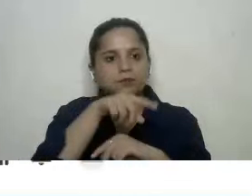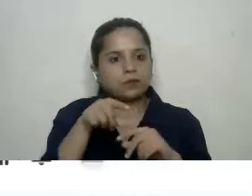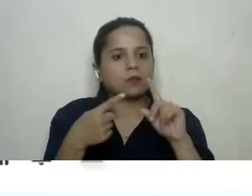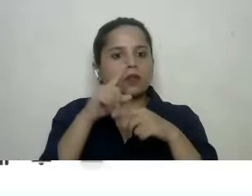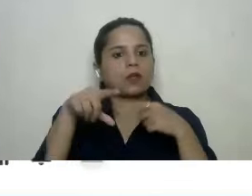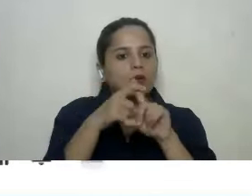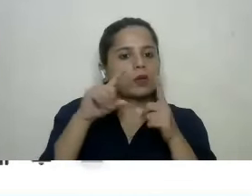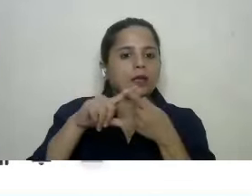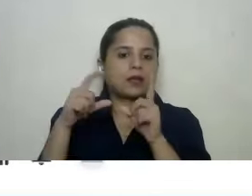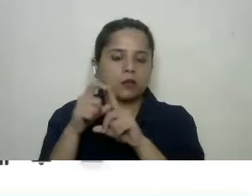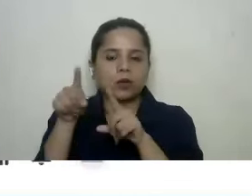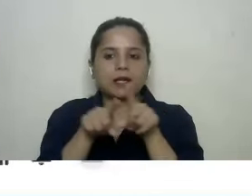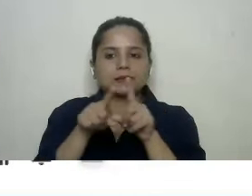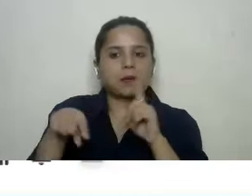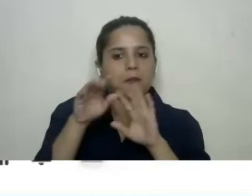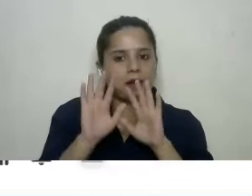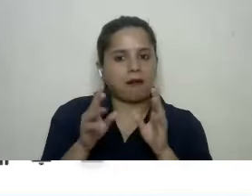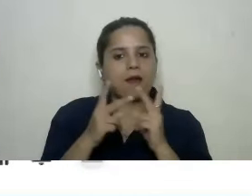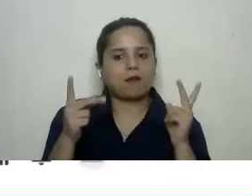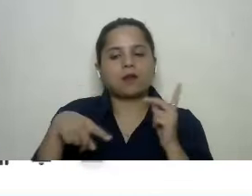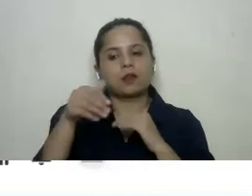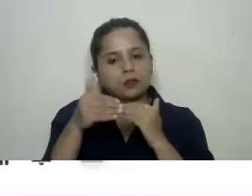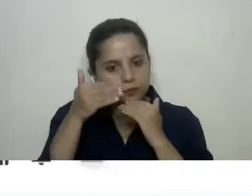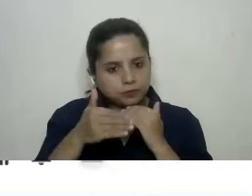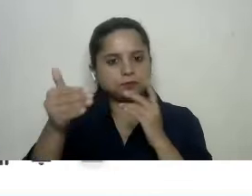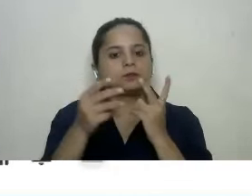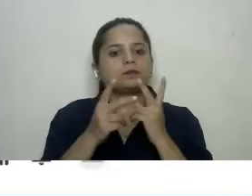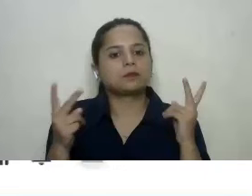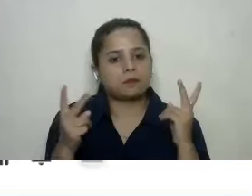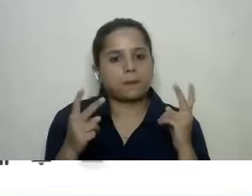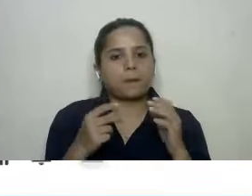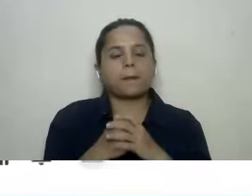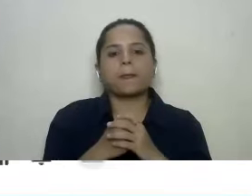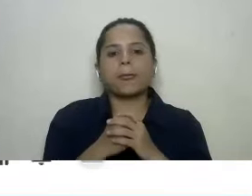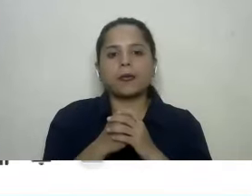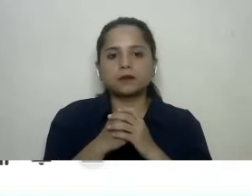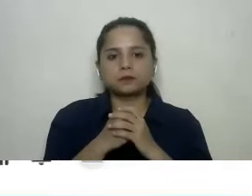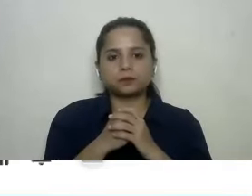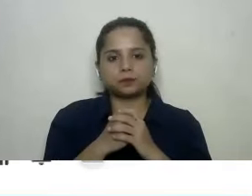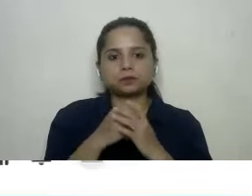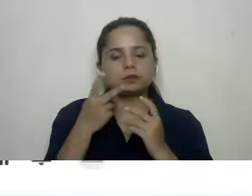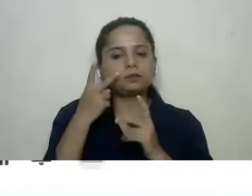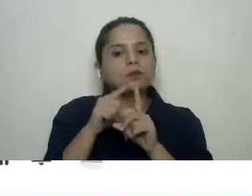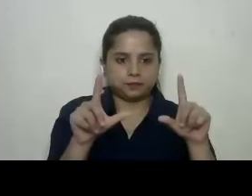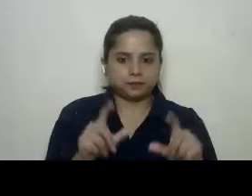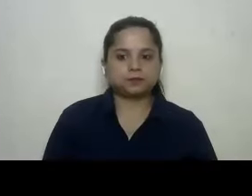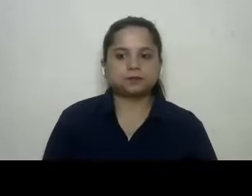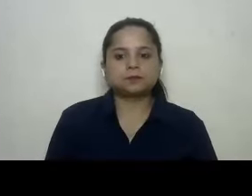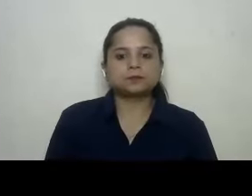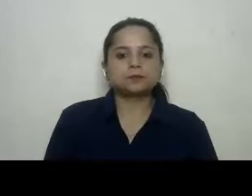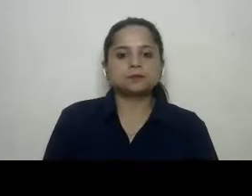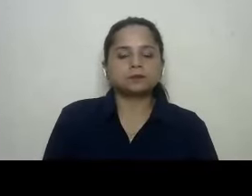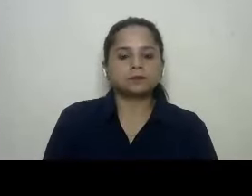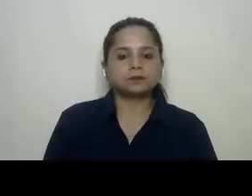Sure, The example is there. Let's go on to, let's move, do away with the activity also. Just,